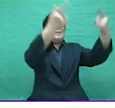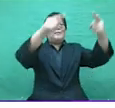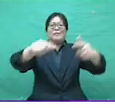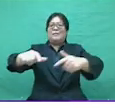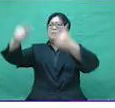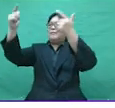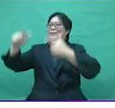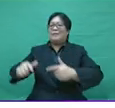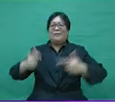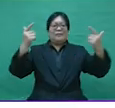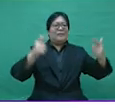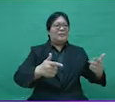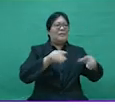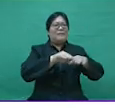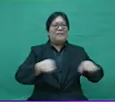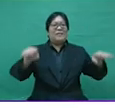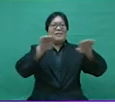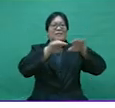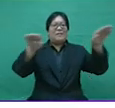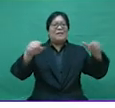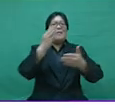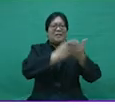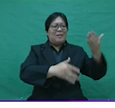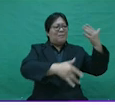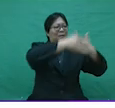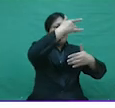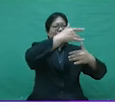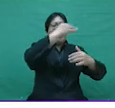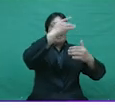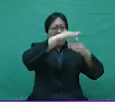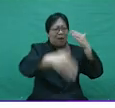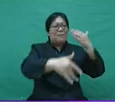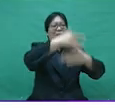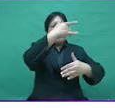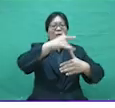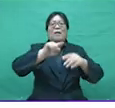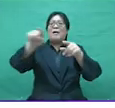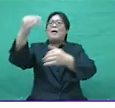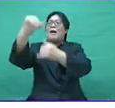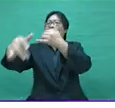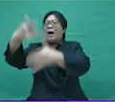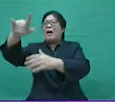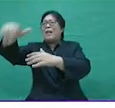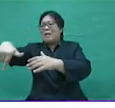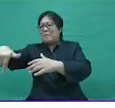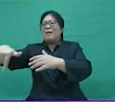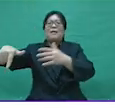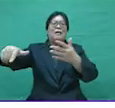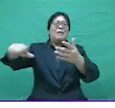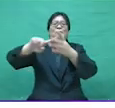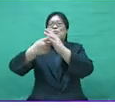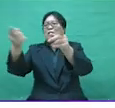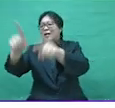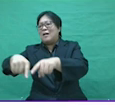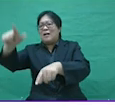from region to region. They started sometimes later and ended earlier. They came back. So the